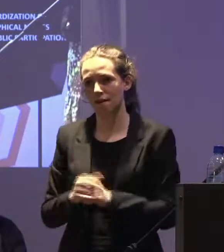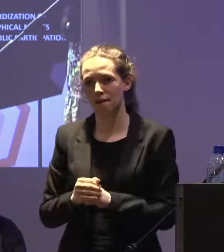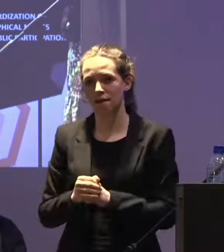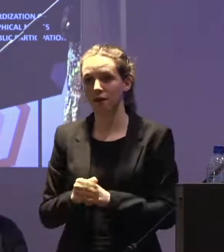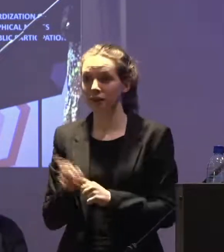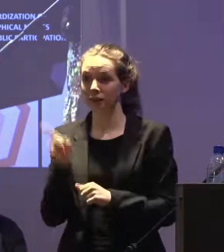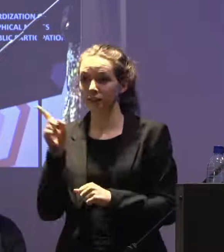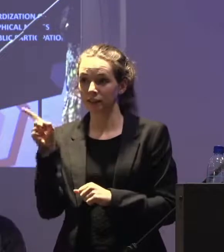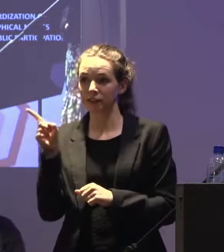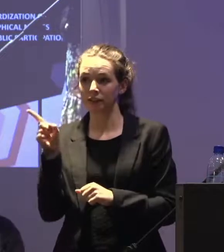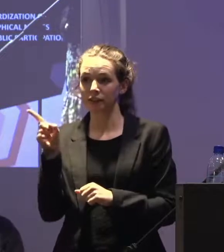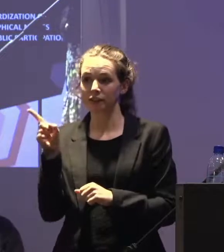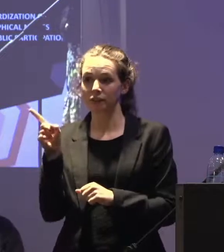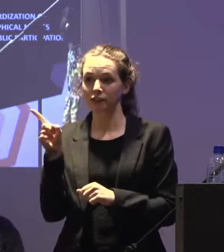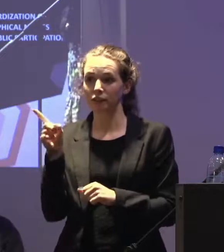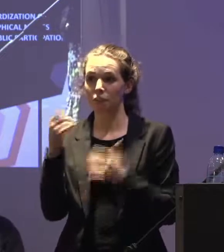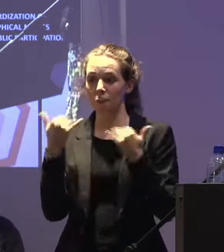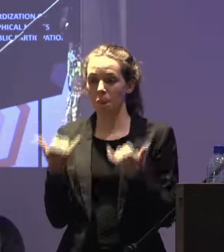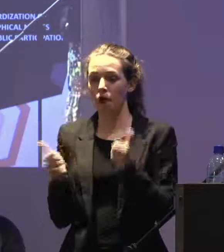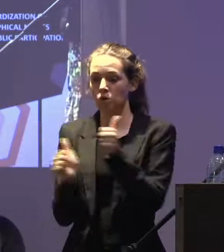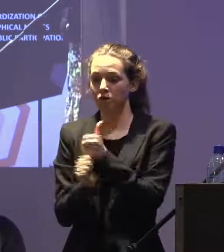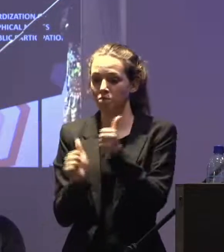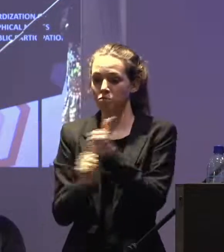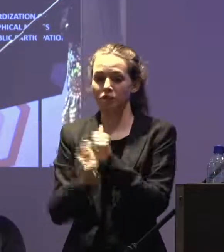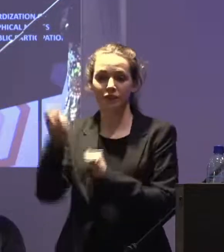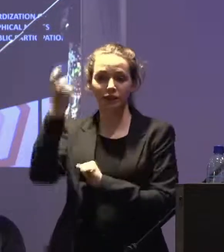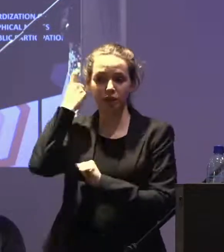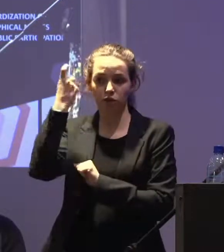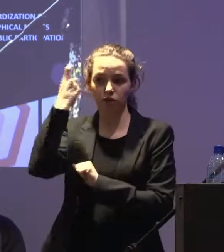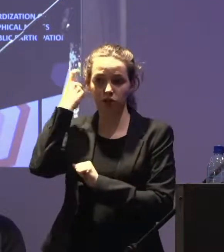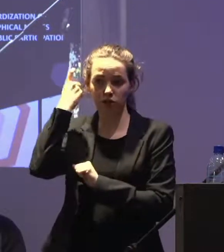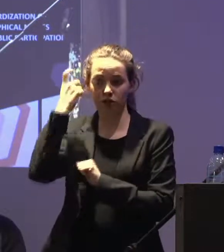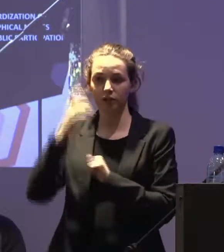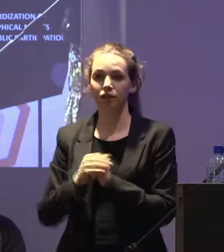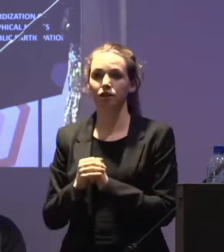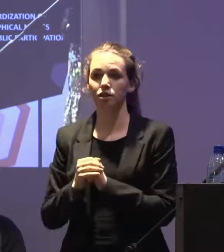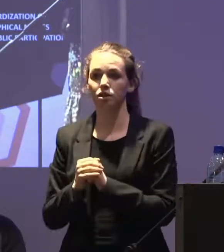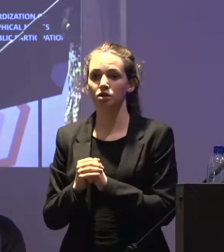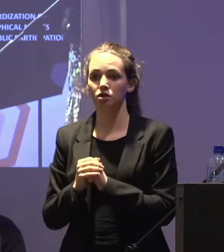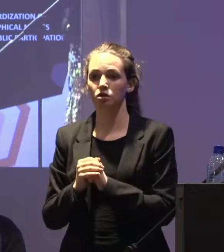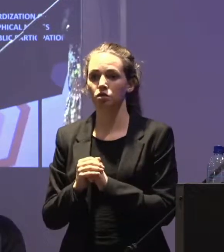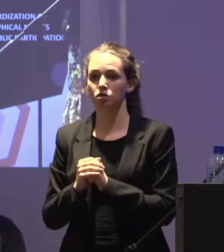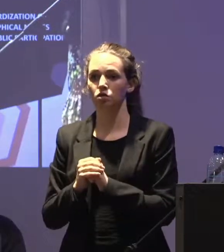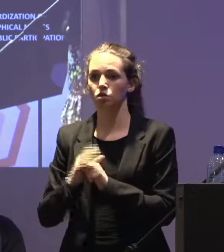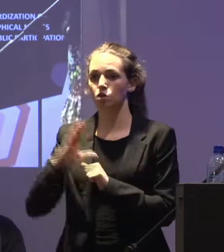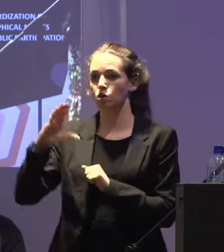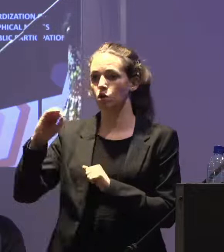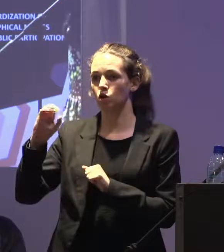He is now the Deputy Secretary of COSATU.